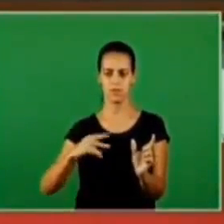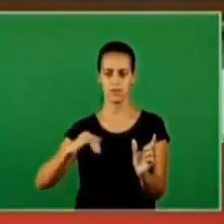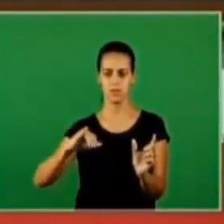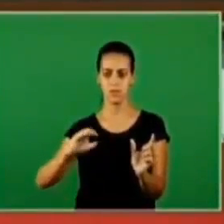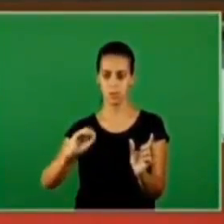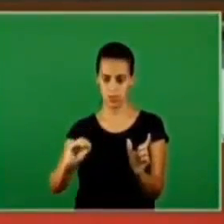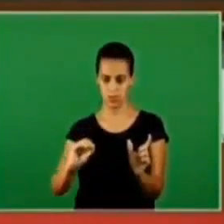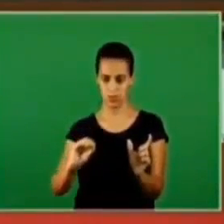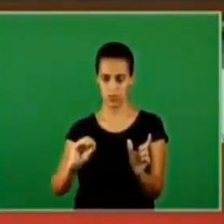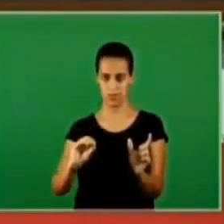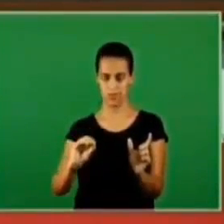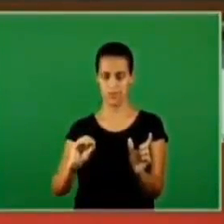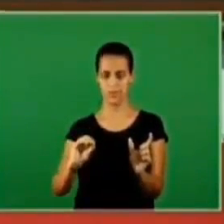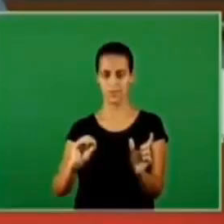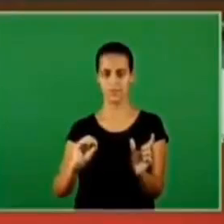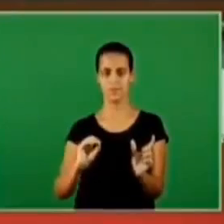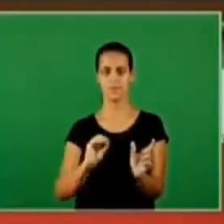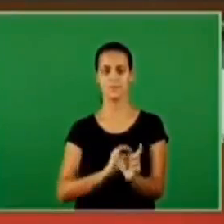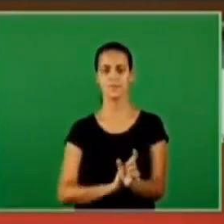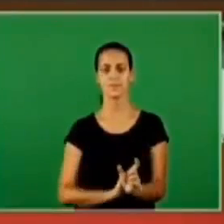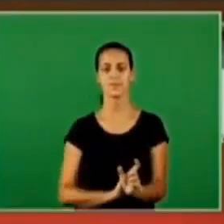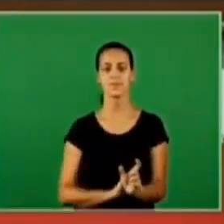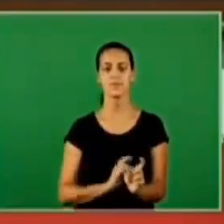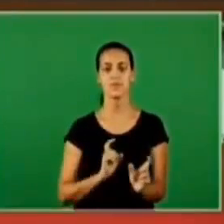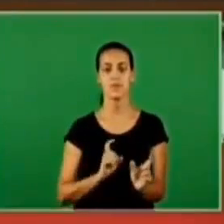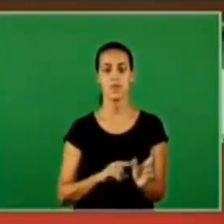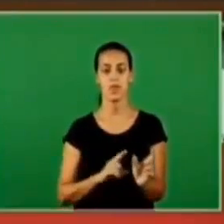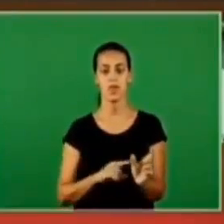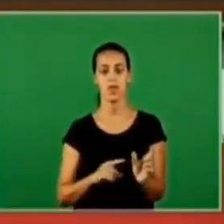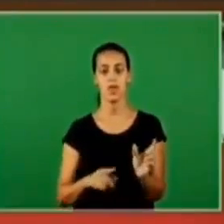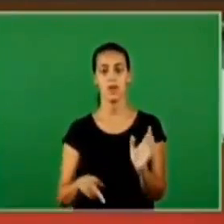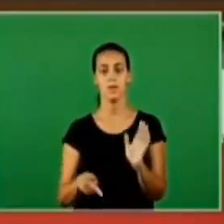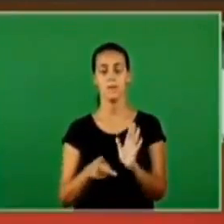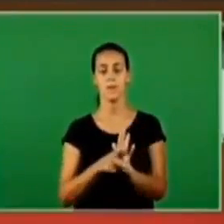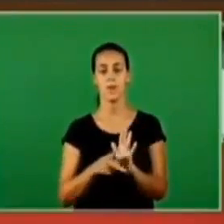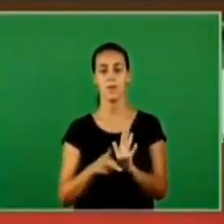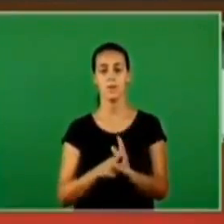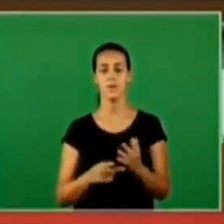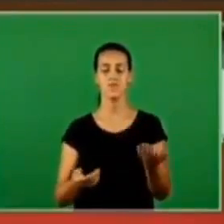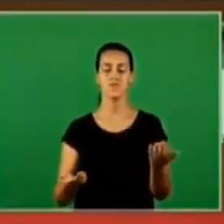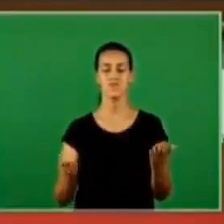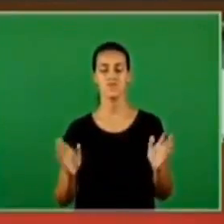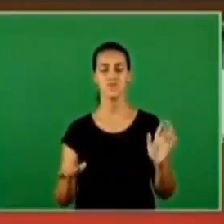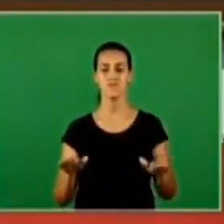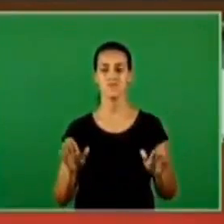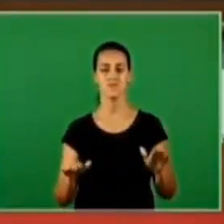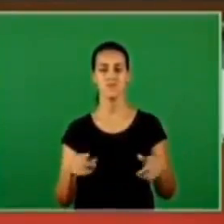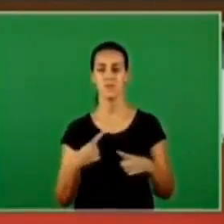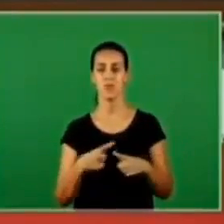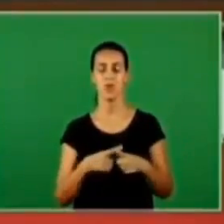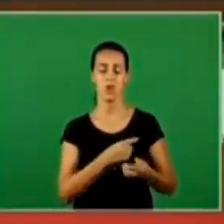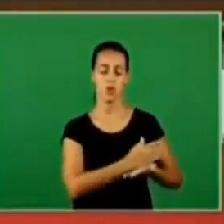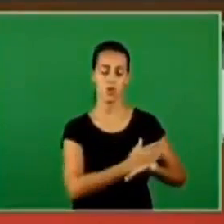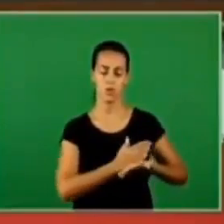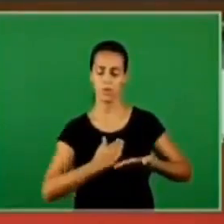is reshit. So the relative beginning is relative because as beginning has an end.